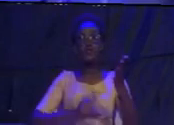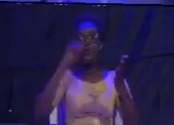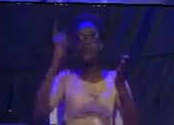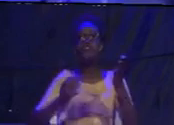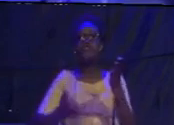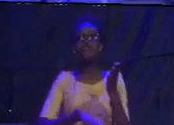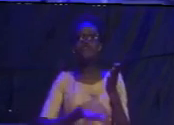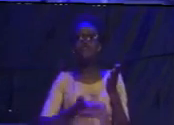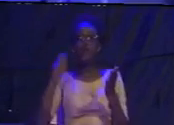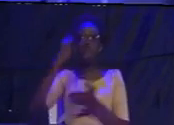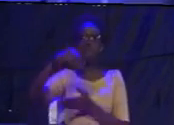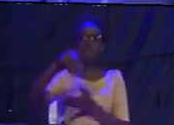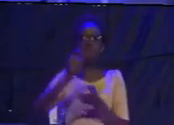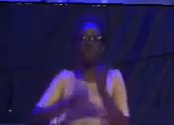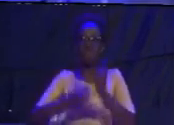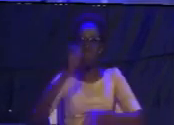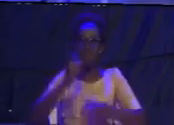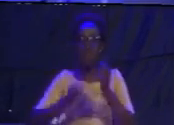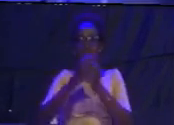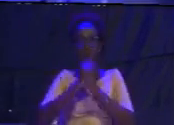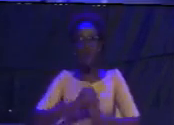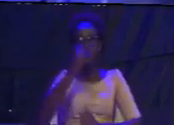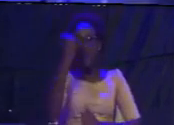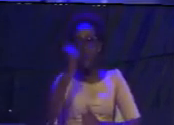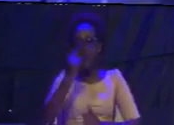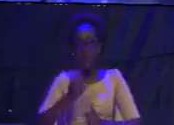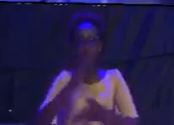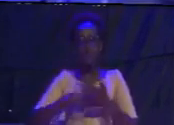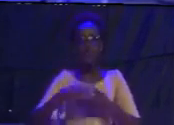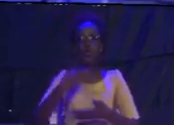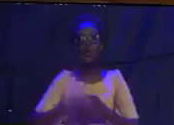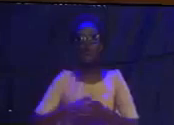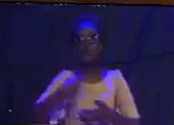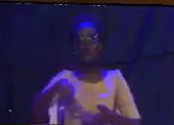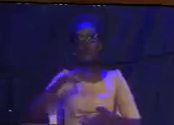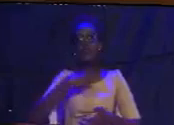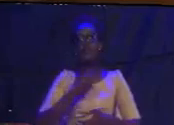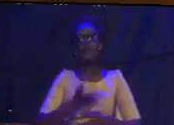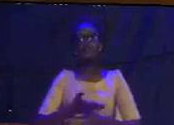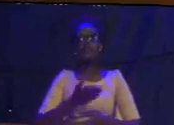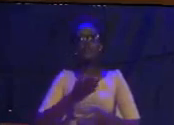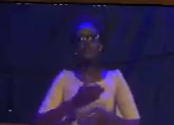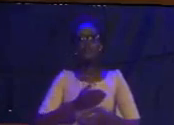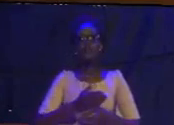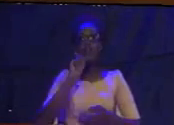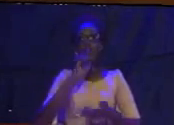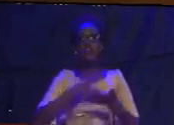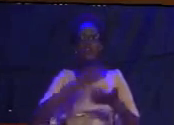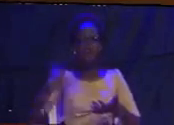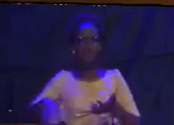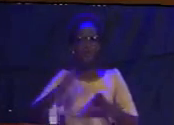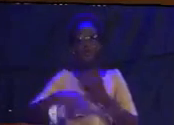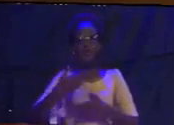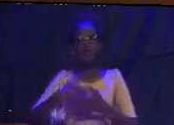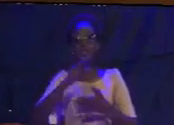us take out the poison from our ministry. Let us take away idolatry from our